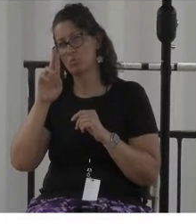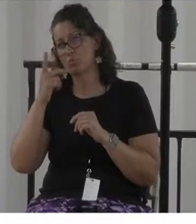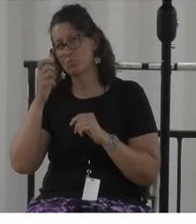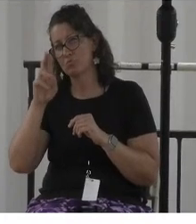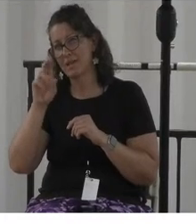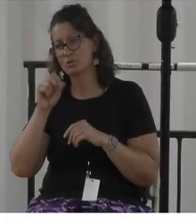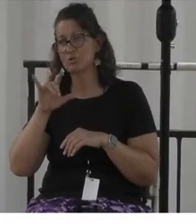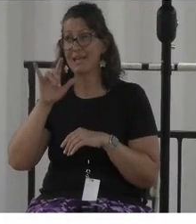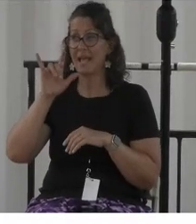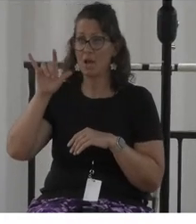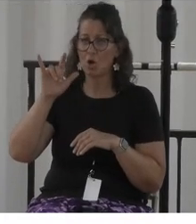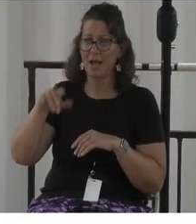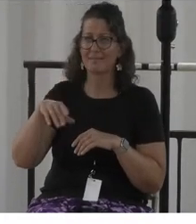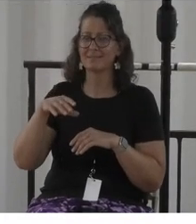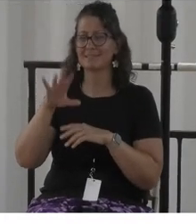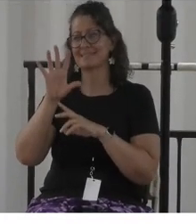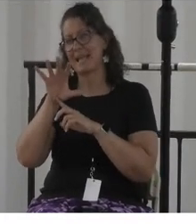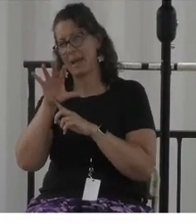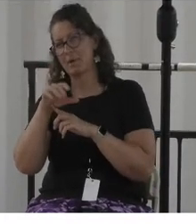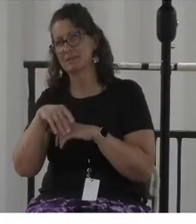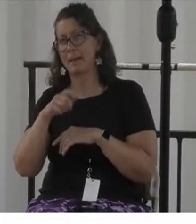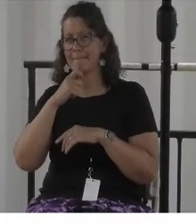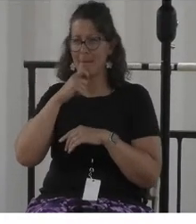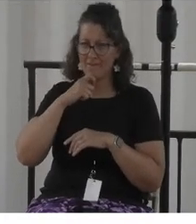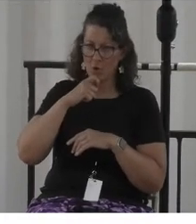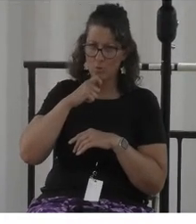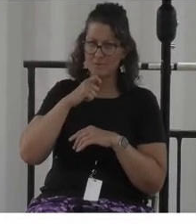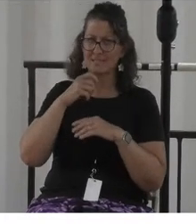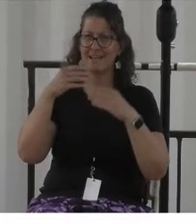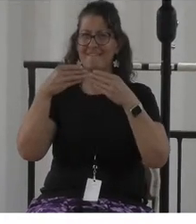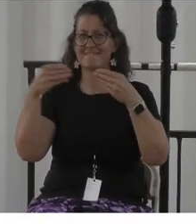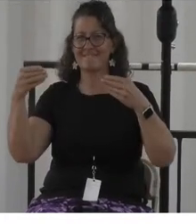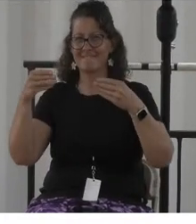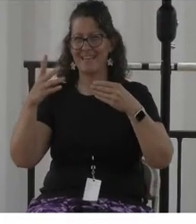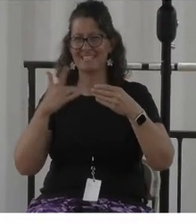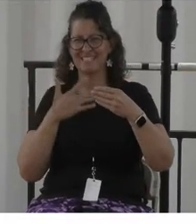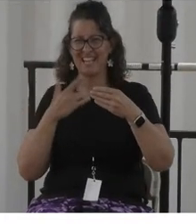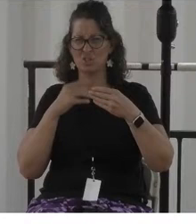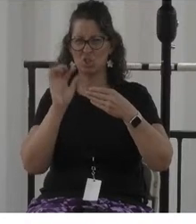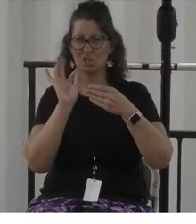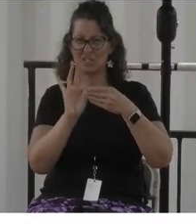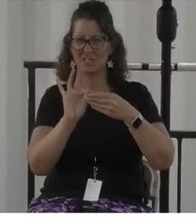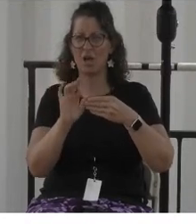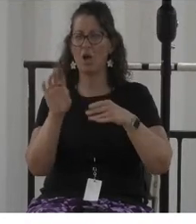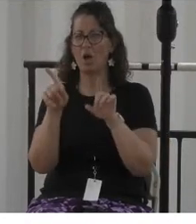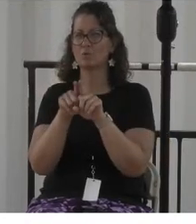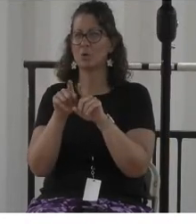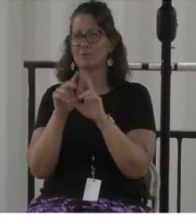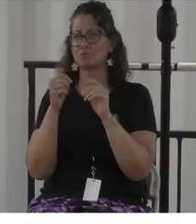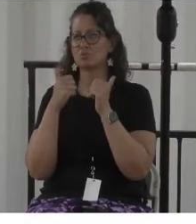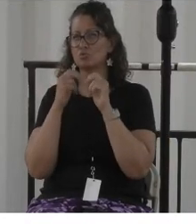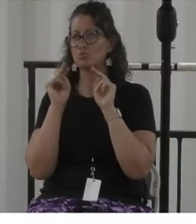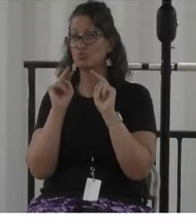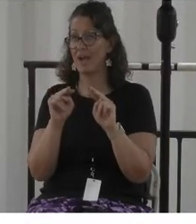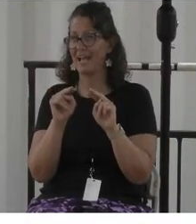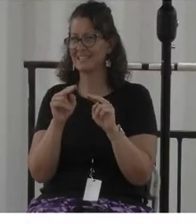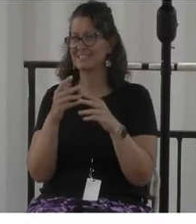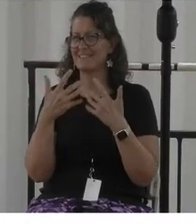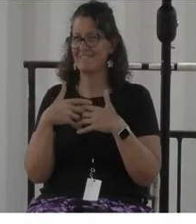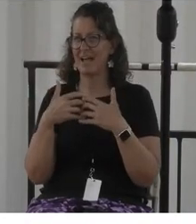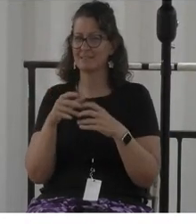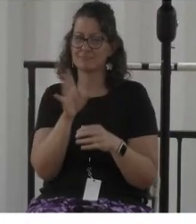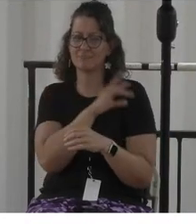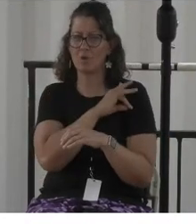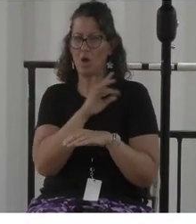cameras or microphones or sensors on fences. And then, of course, also tracking devices like Jared was talking about on